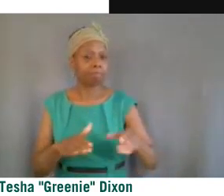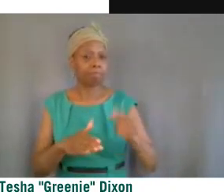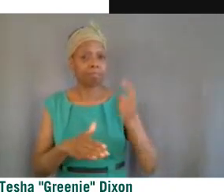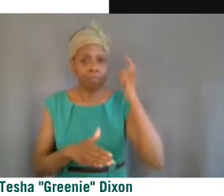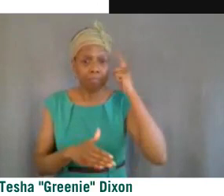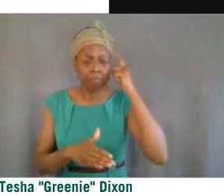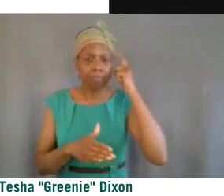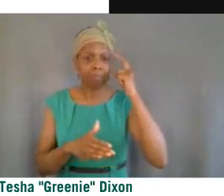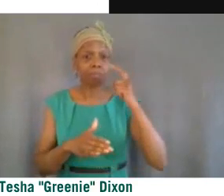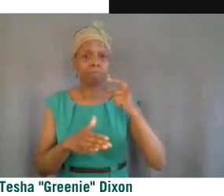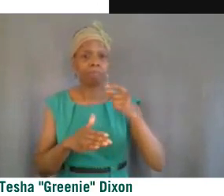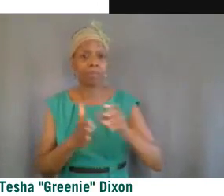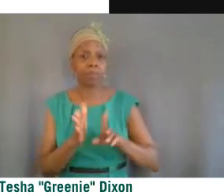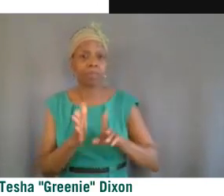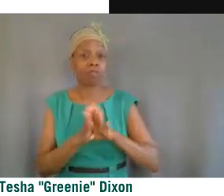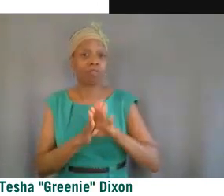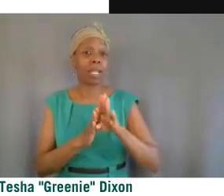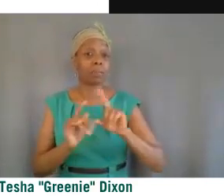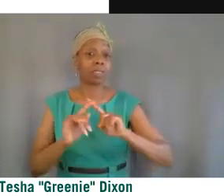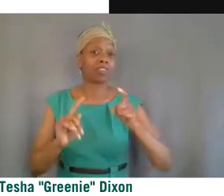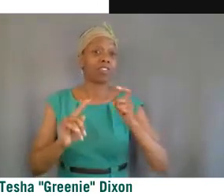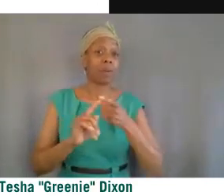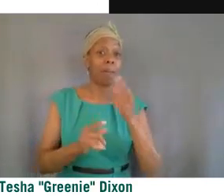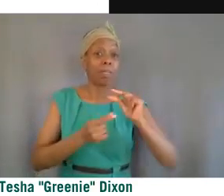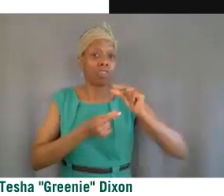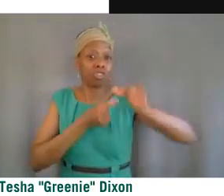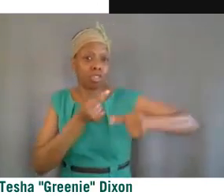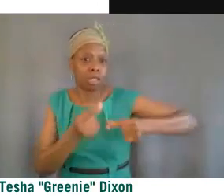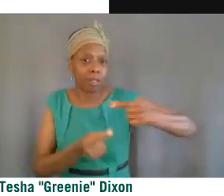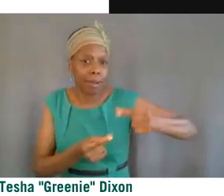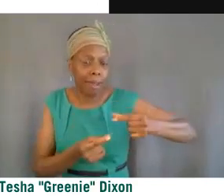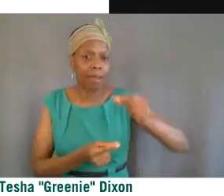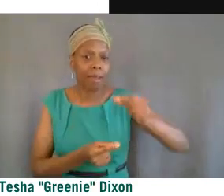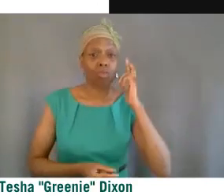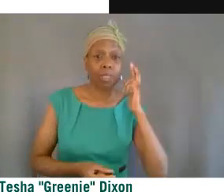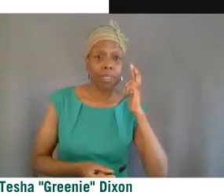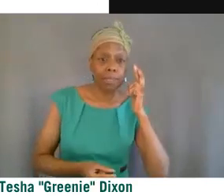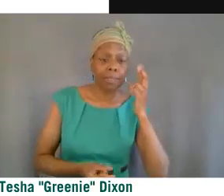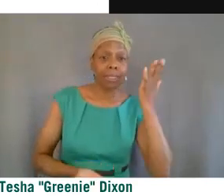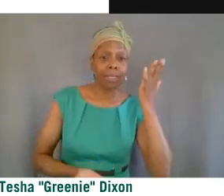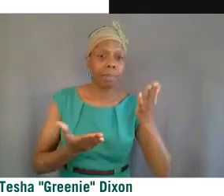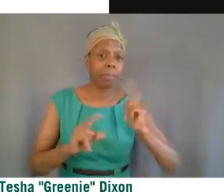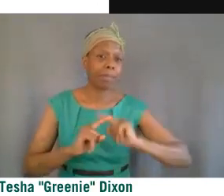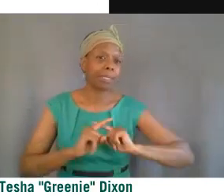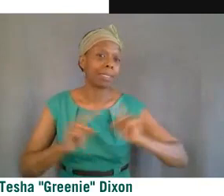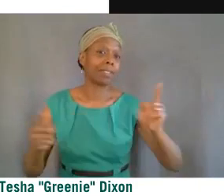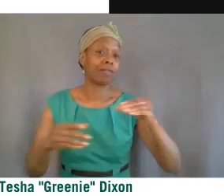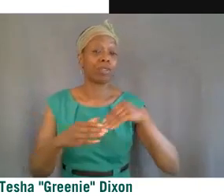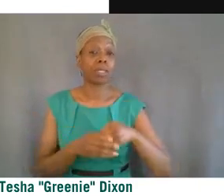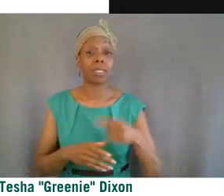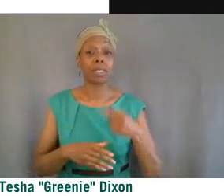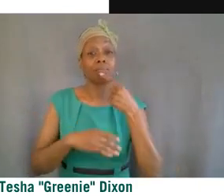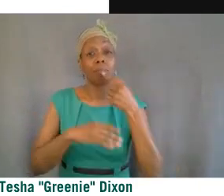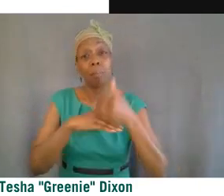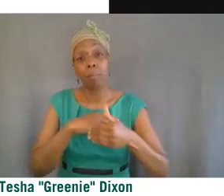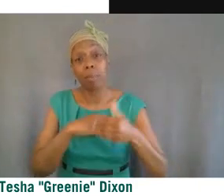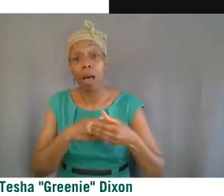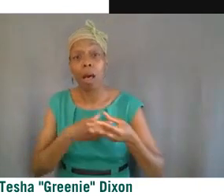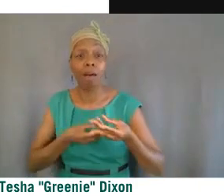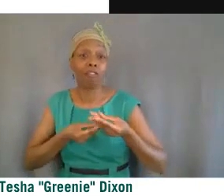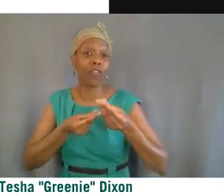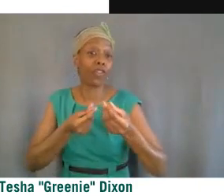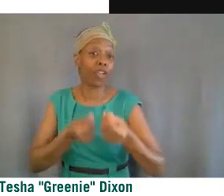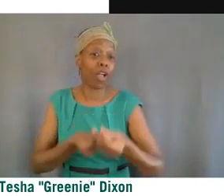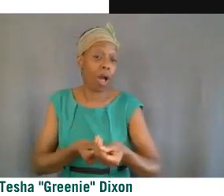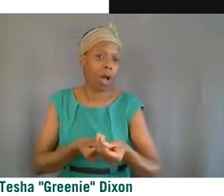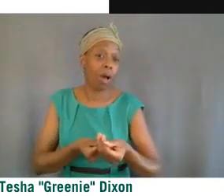from a genetic reason. It could be because of a difference in blood flow. It could